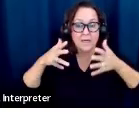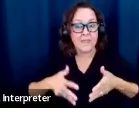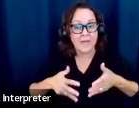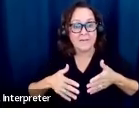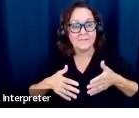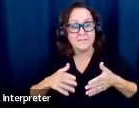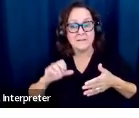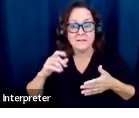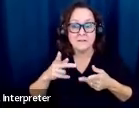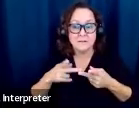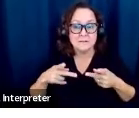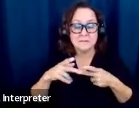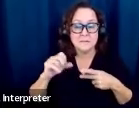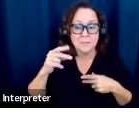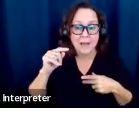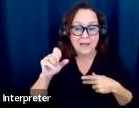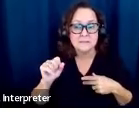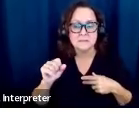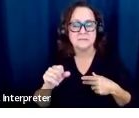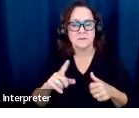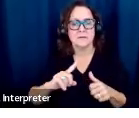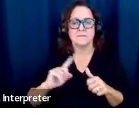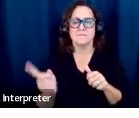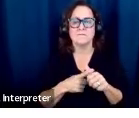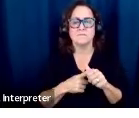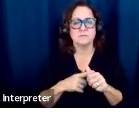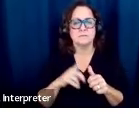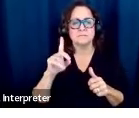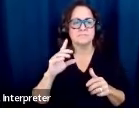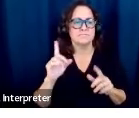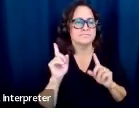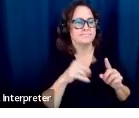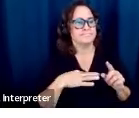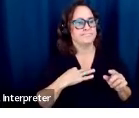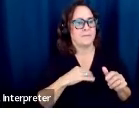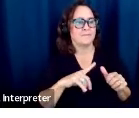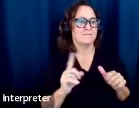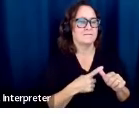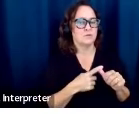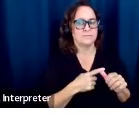other applications will be processed on a first come, first served basis.